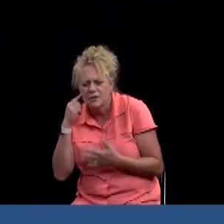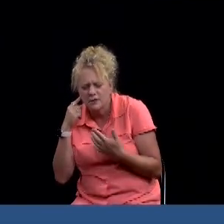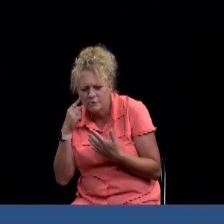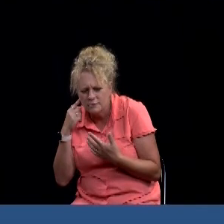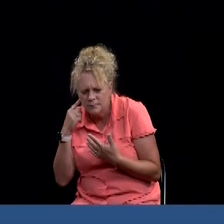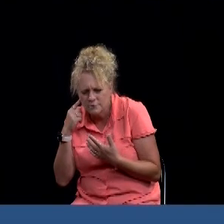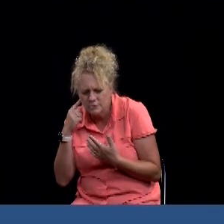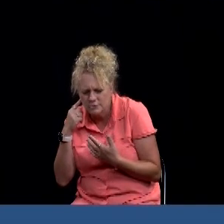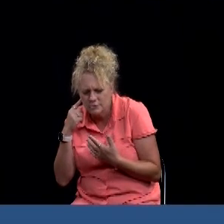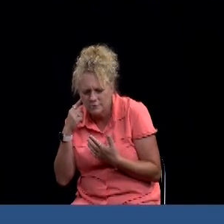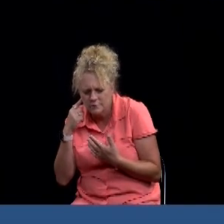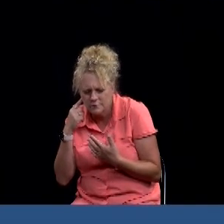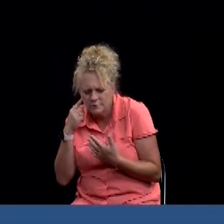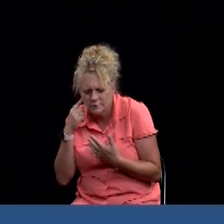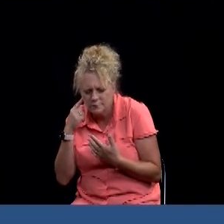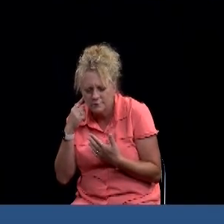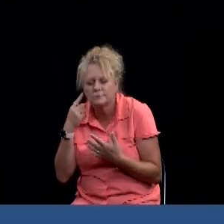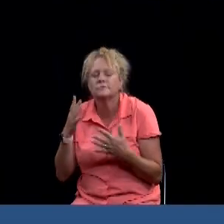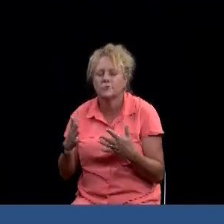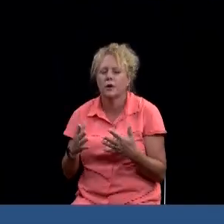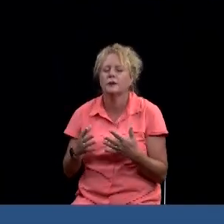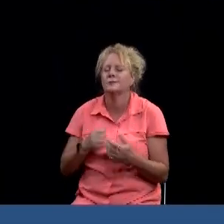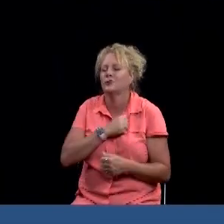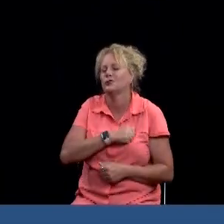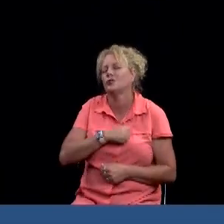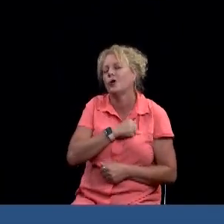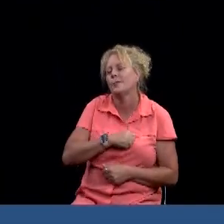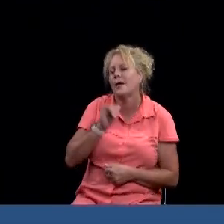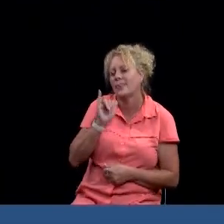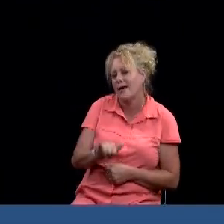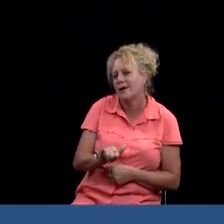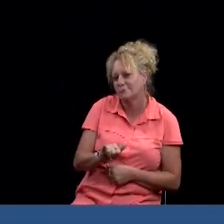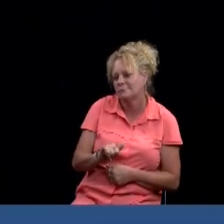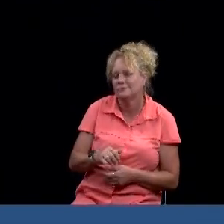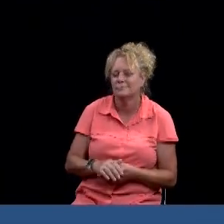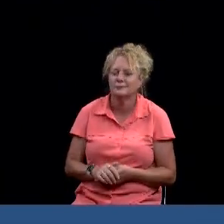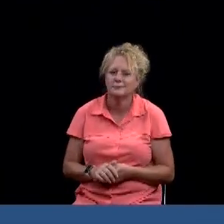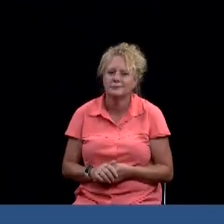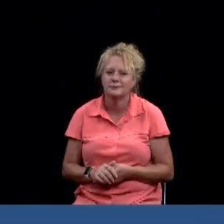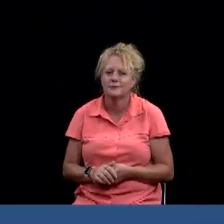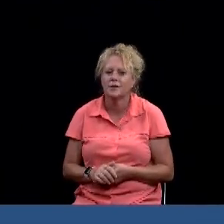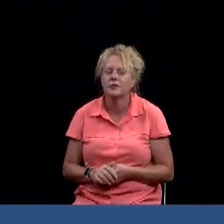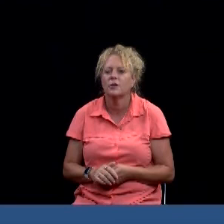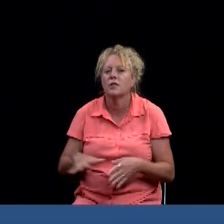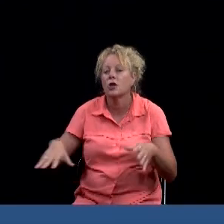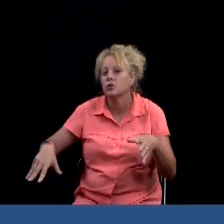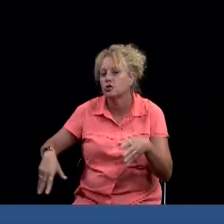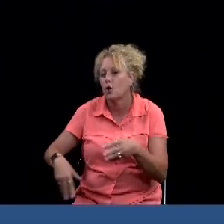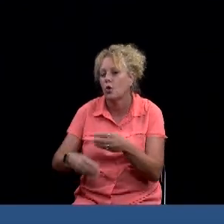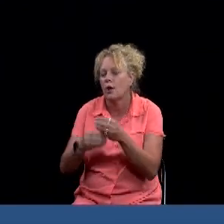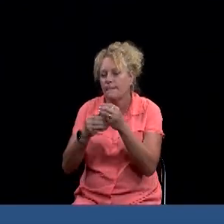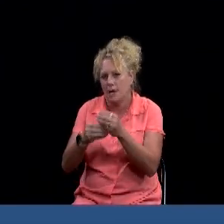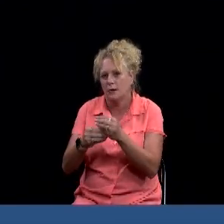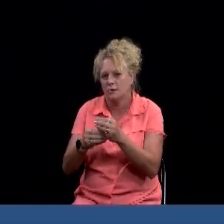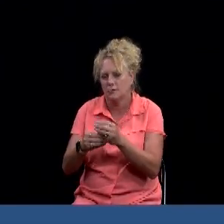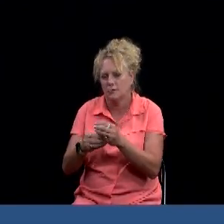Sorry about that. There you go. The total transaction or total development cost, I think, on this is about $43 million.